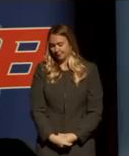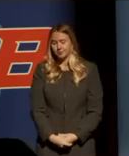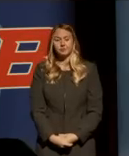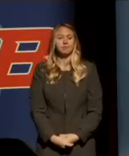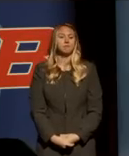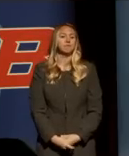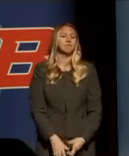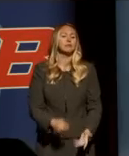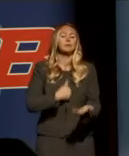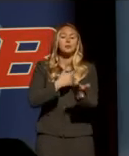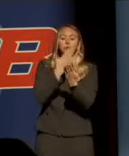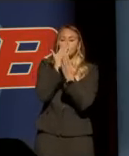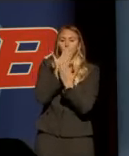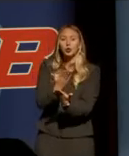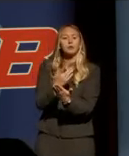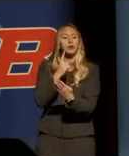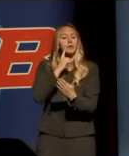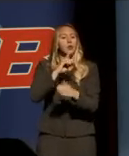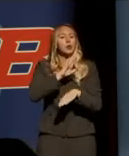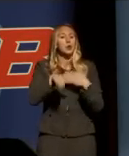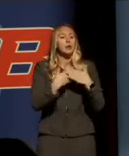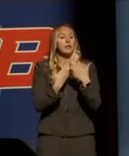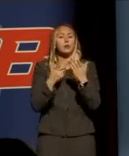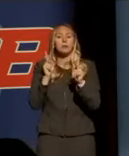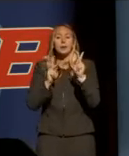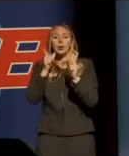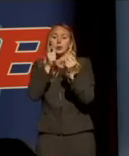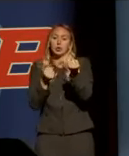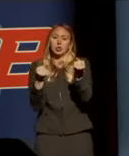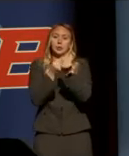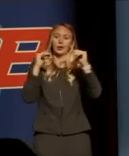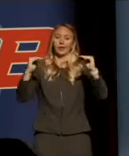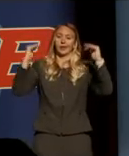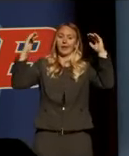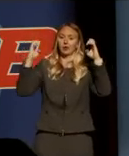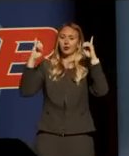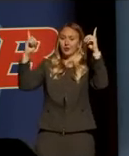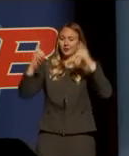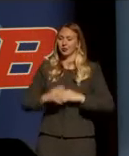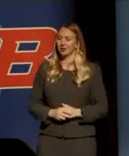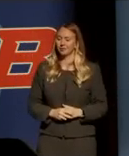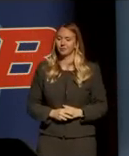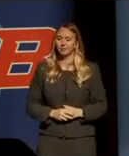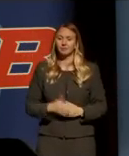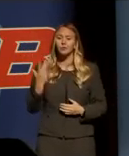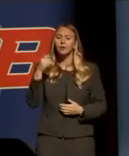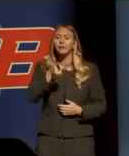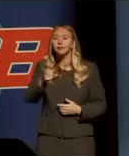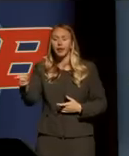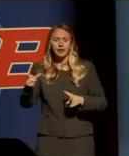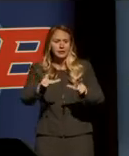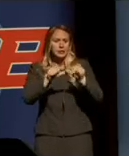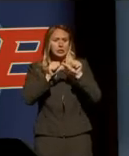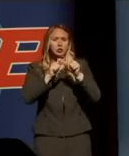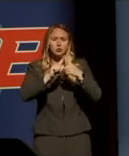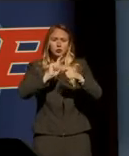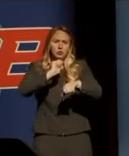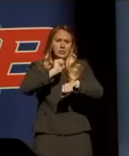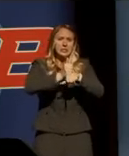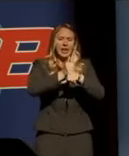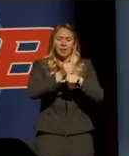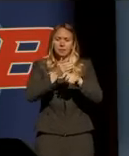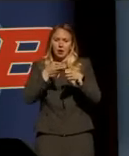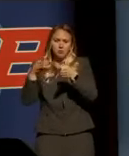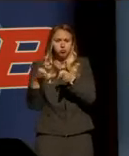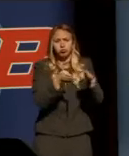I'm grateful for the supporters of higher education that have continued to blaze a path